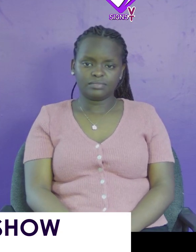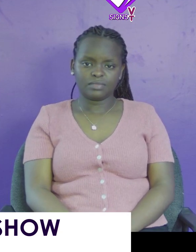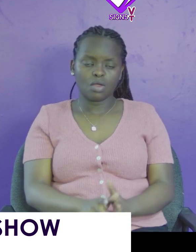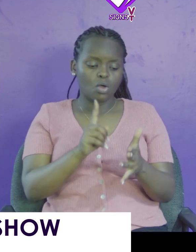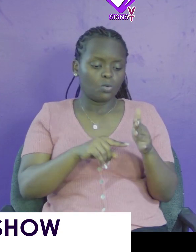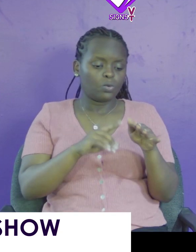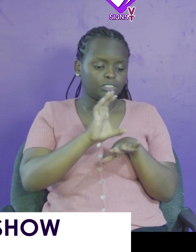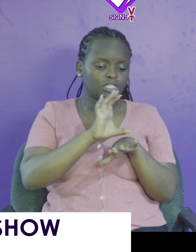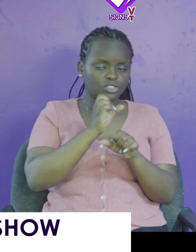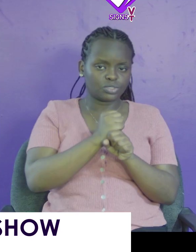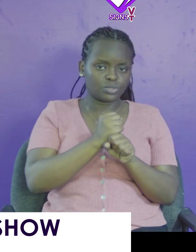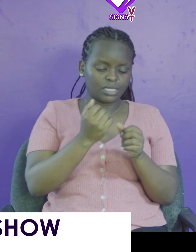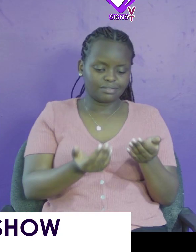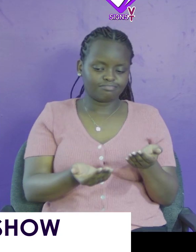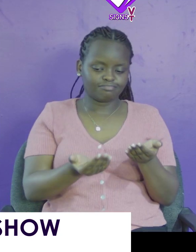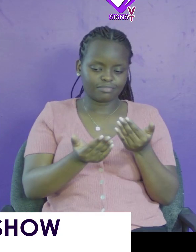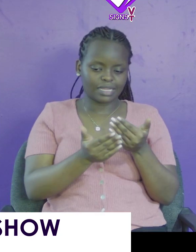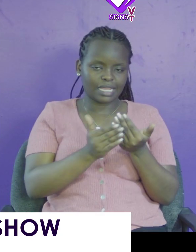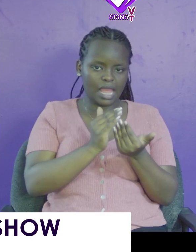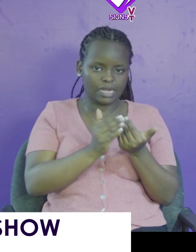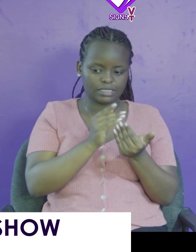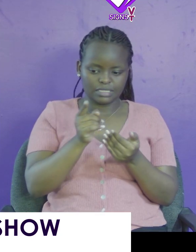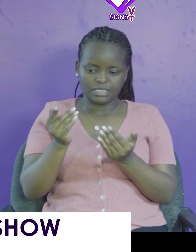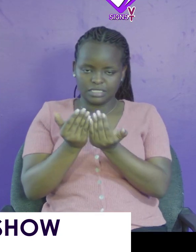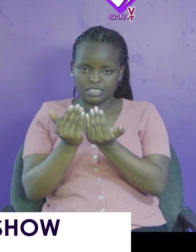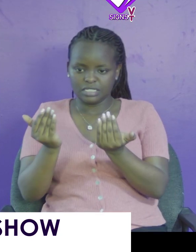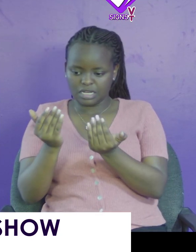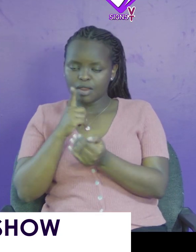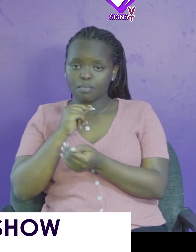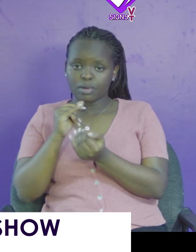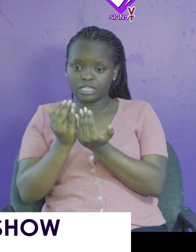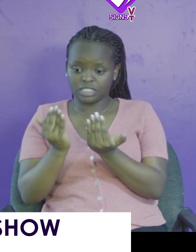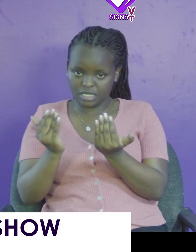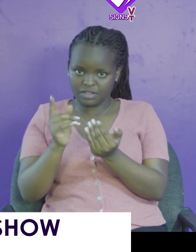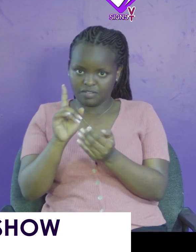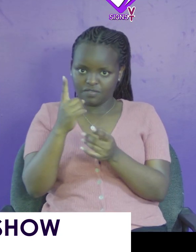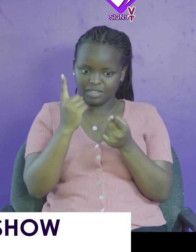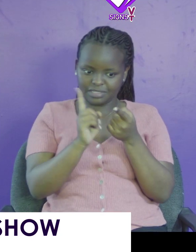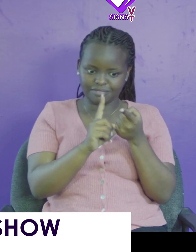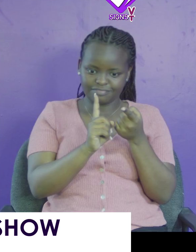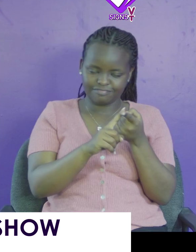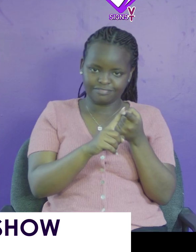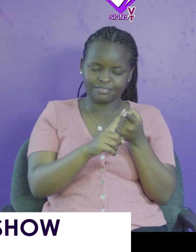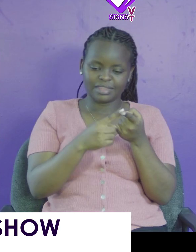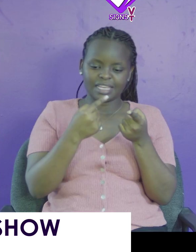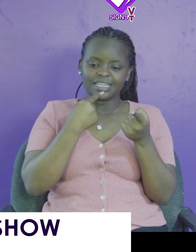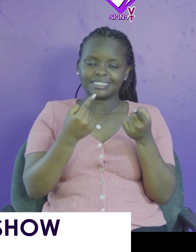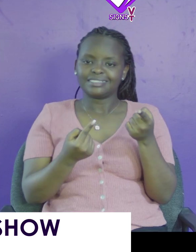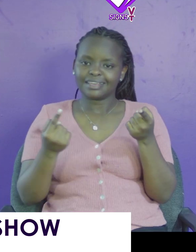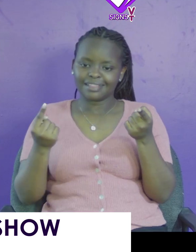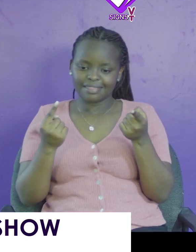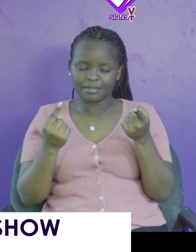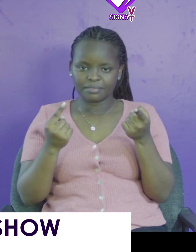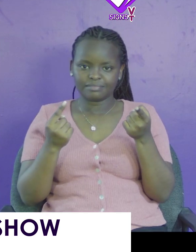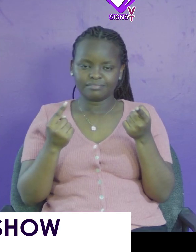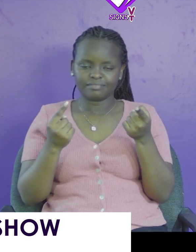raising these children, or maybe leading the boy child, first of all, it is to tell them to know God. That is the first thing, and